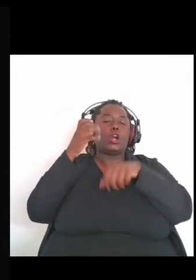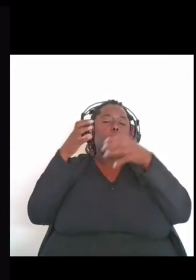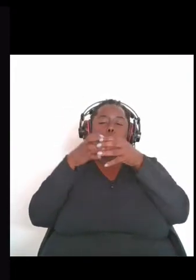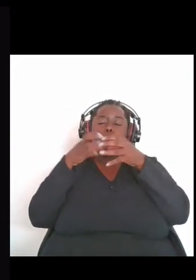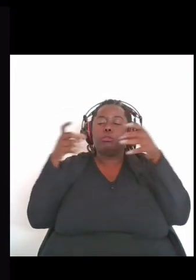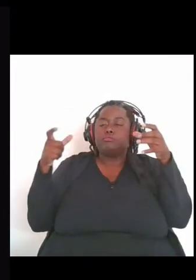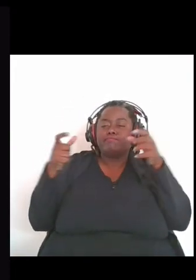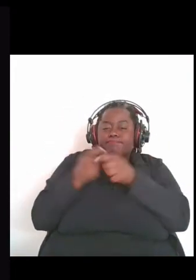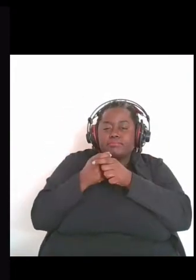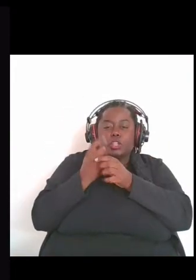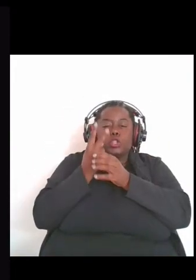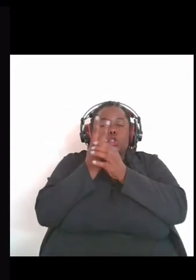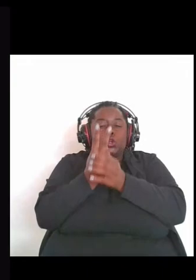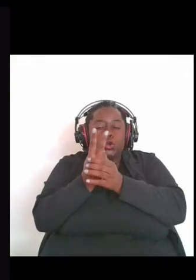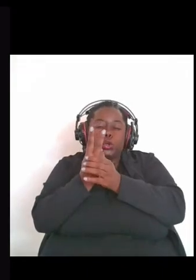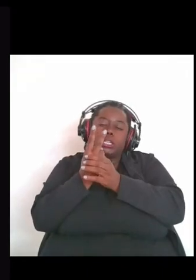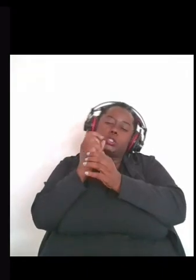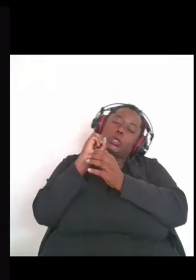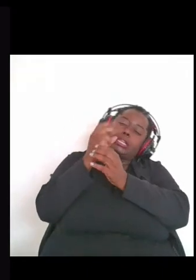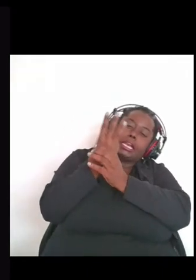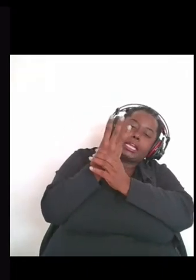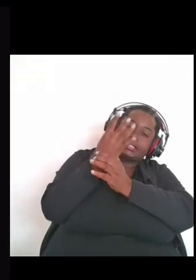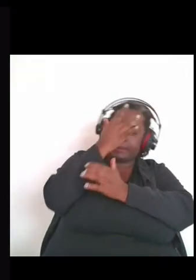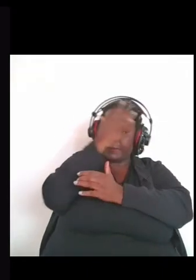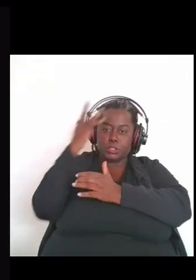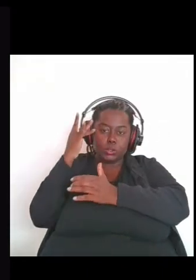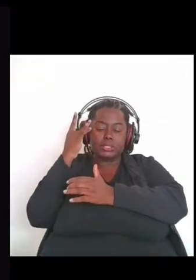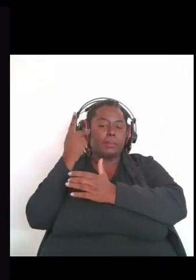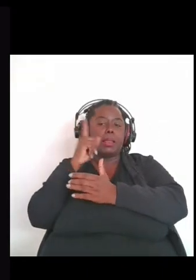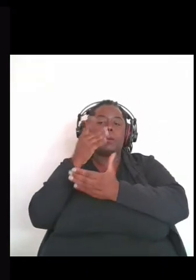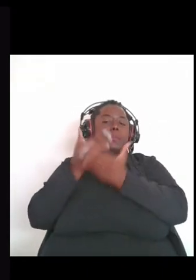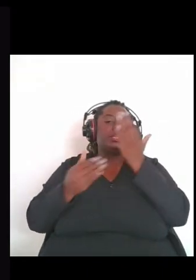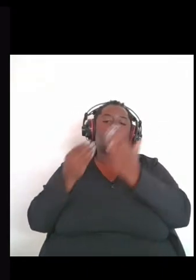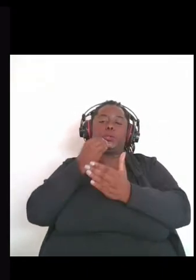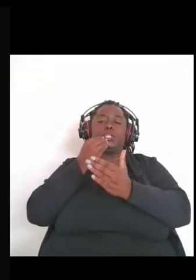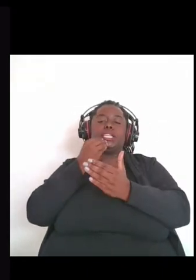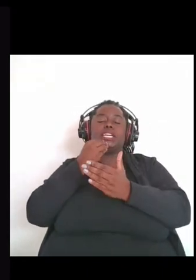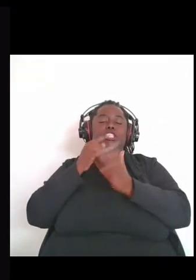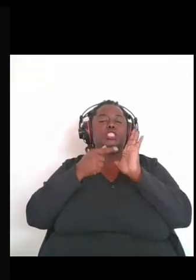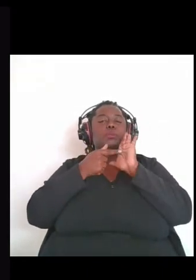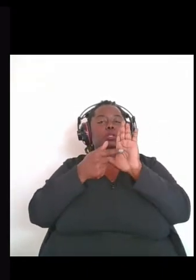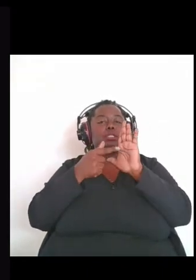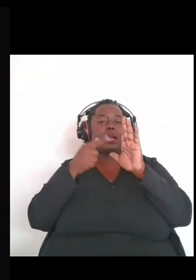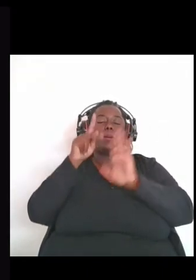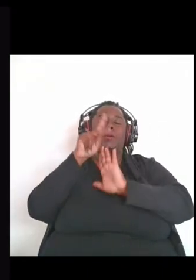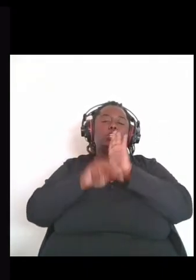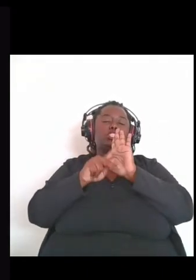projects and then take the help of volunteers so yeah some